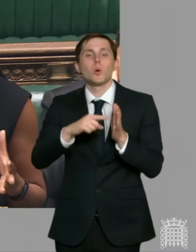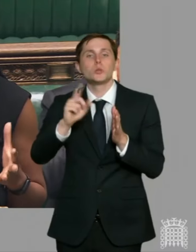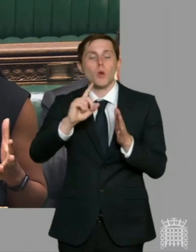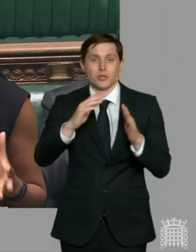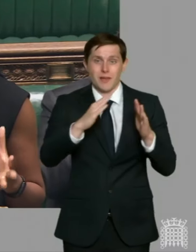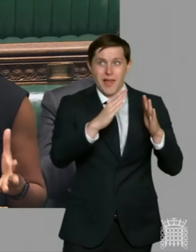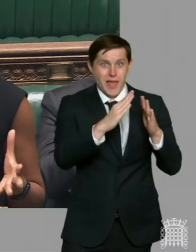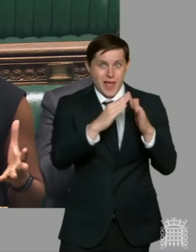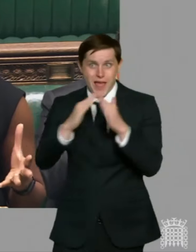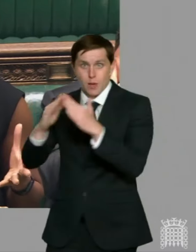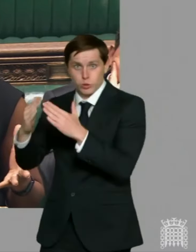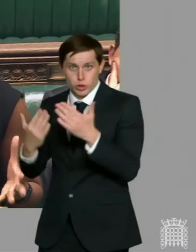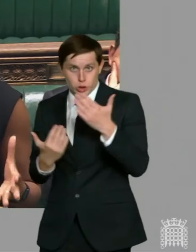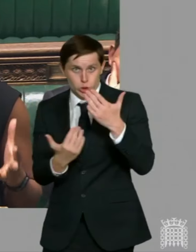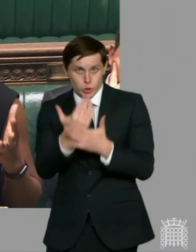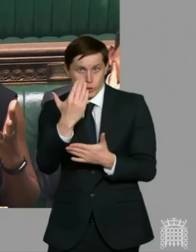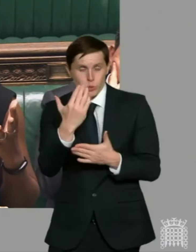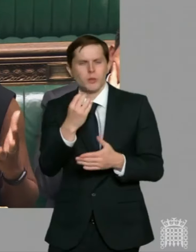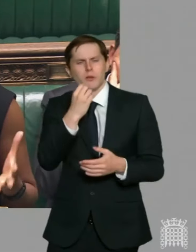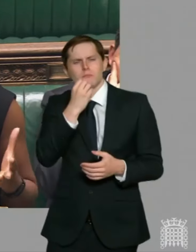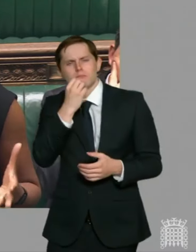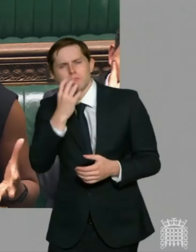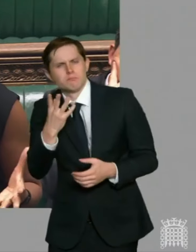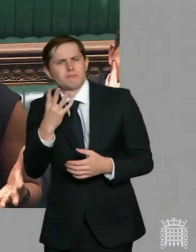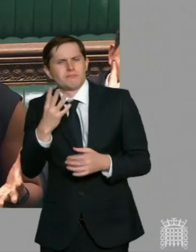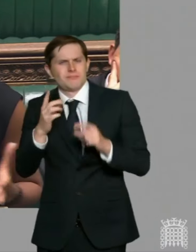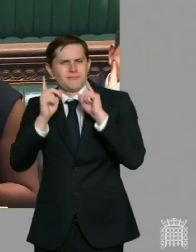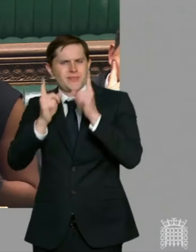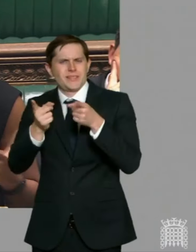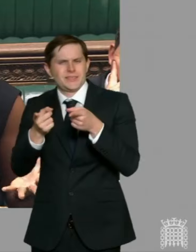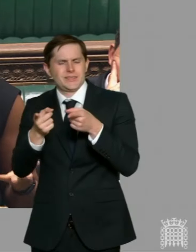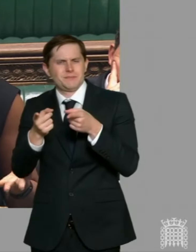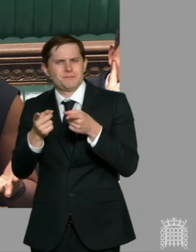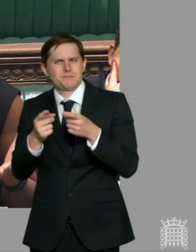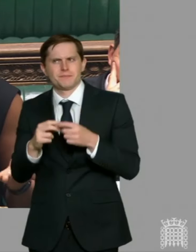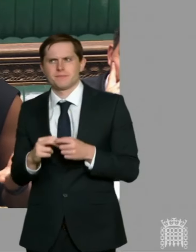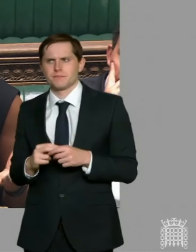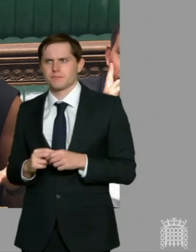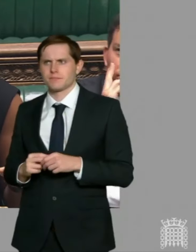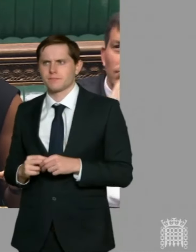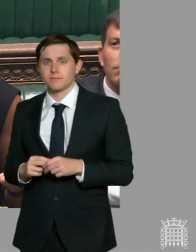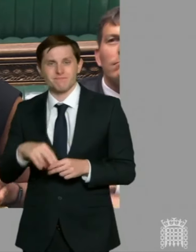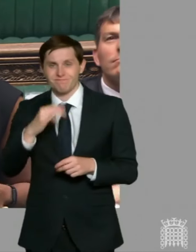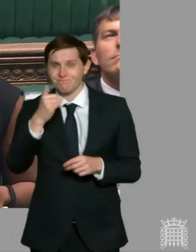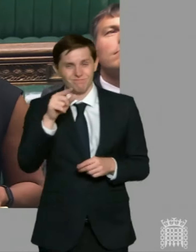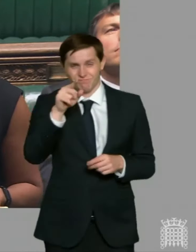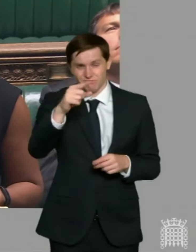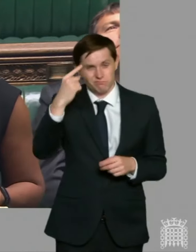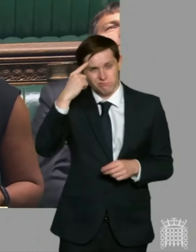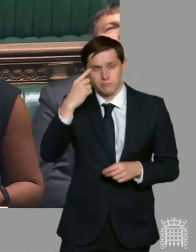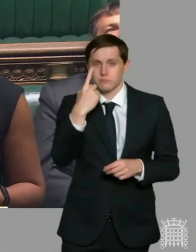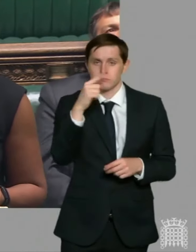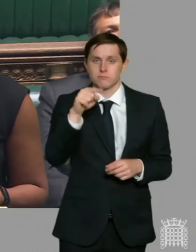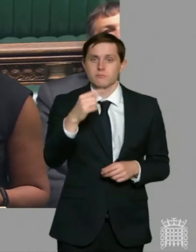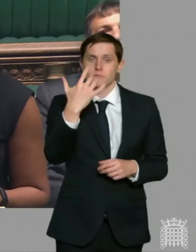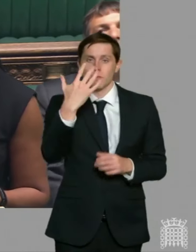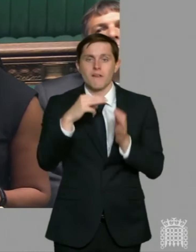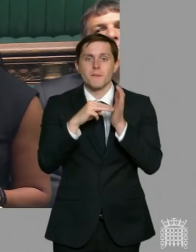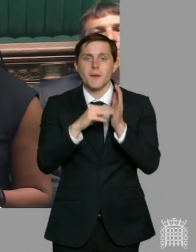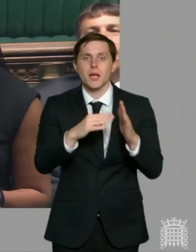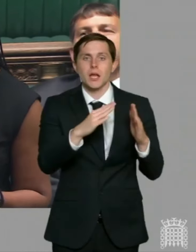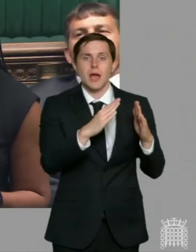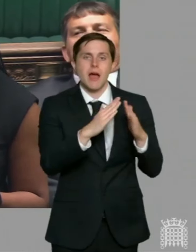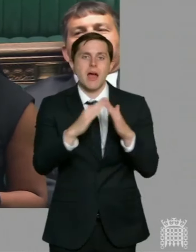a requirement to meet 1.5 million ugly houses instead. Why on earth would they take out something? Why on earth would they take out